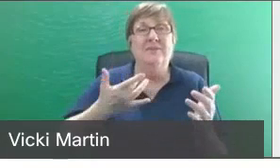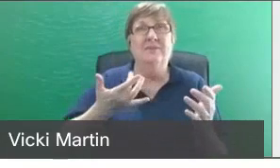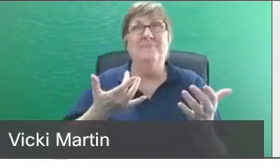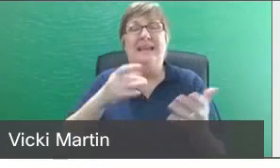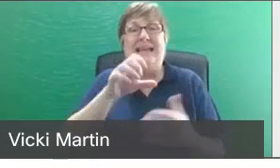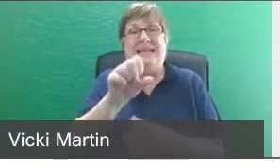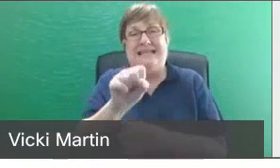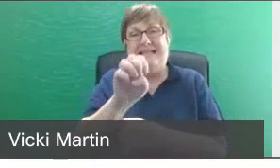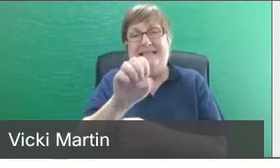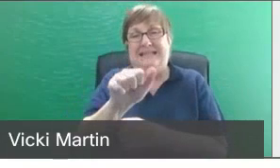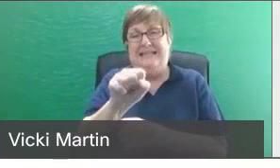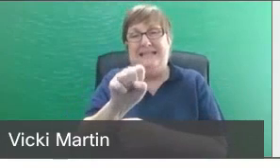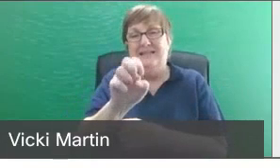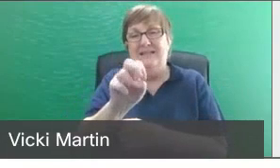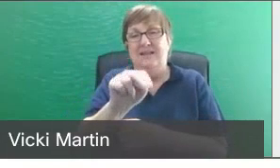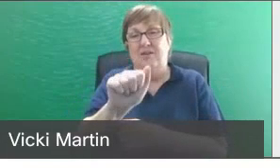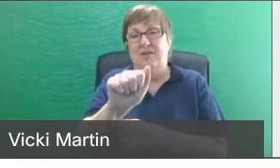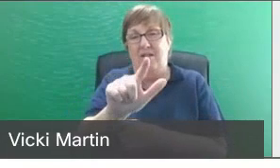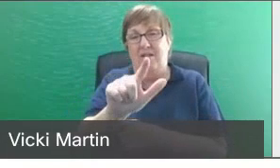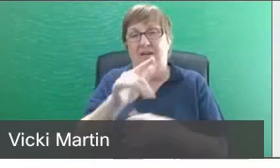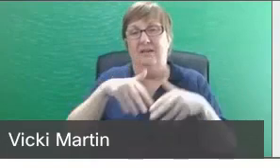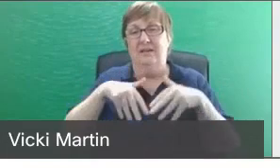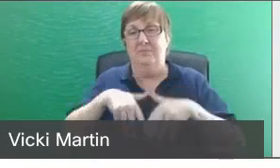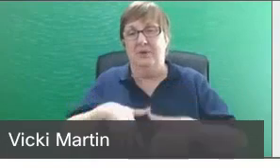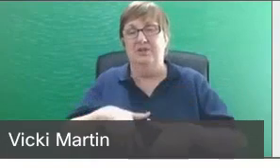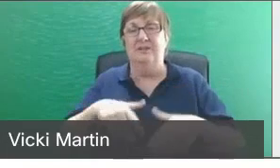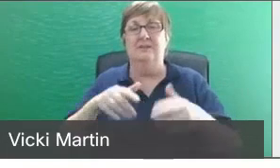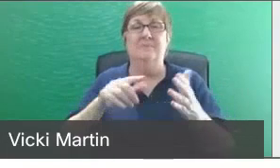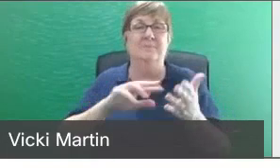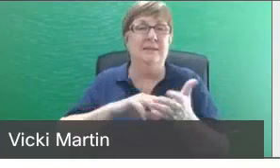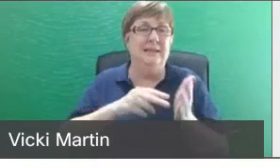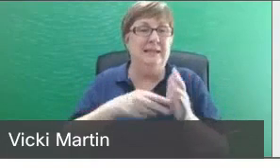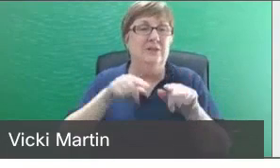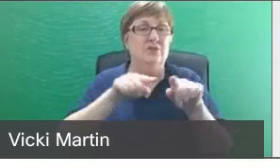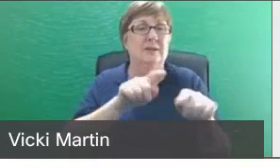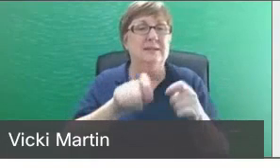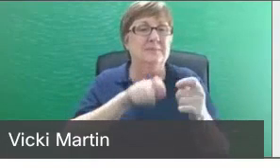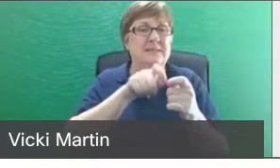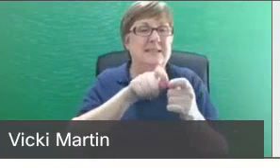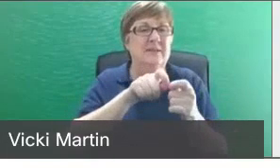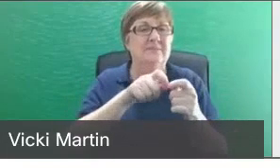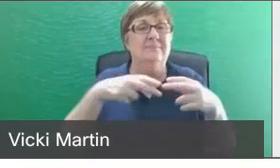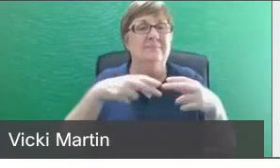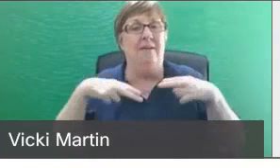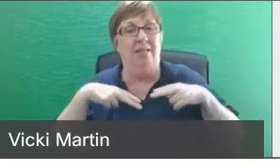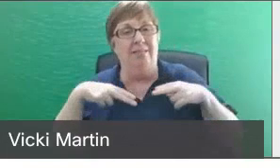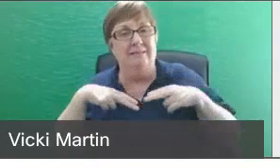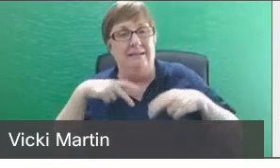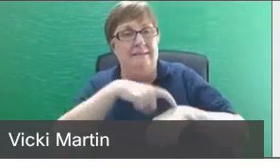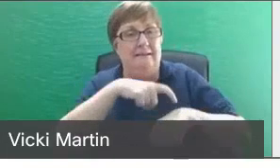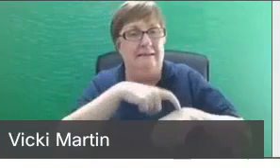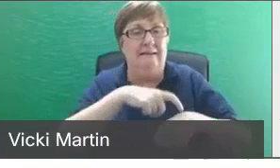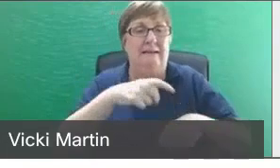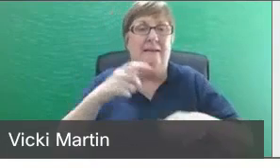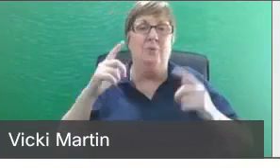of the first holidays, to kickstart Christmas and everything. So a lot of time, well, they're going to be out of